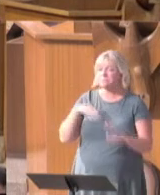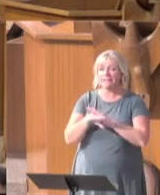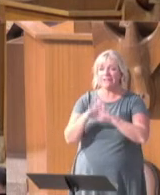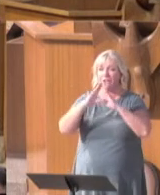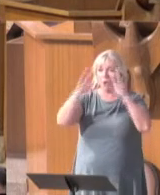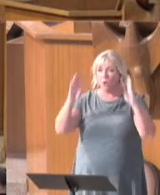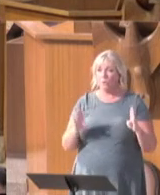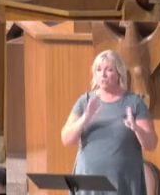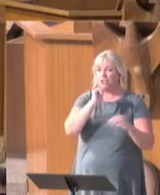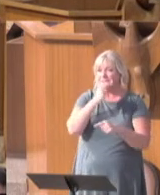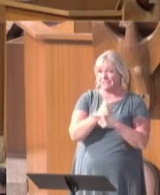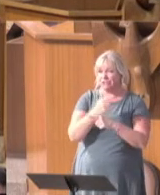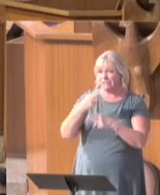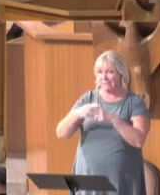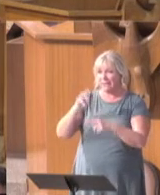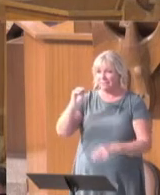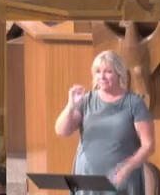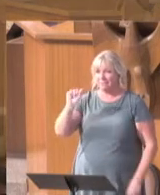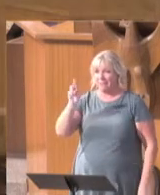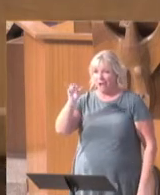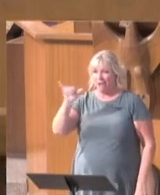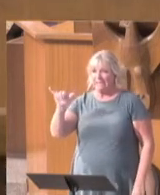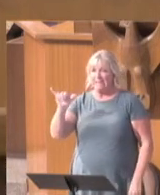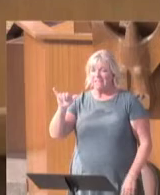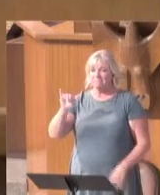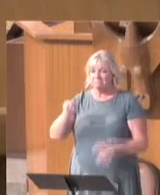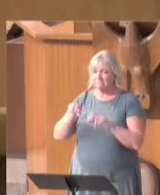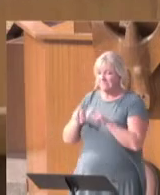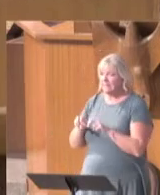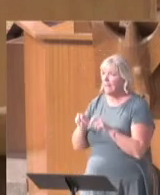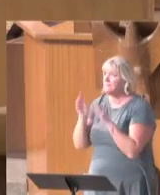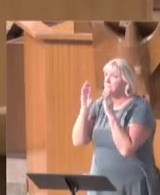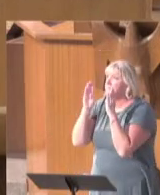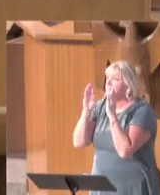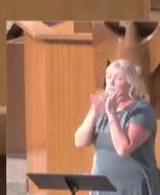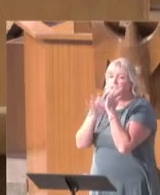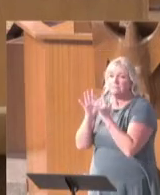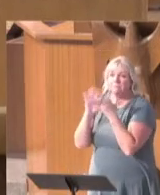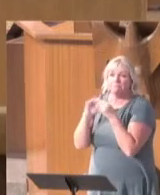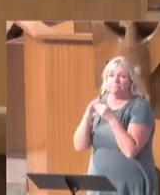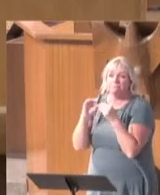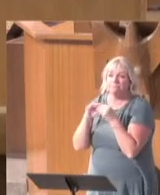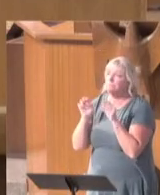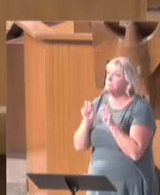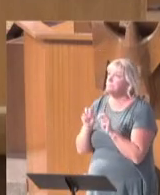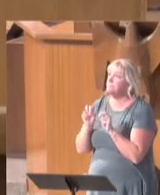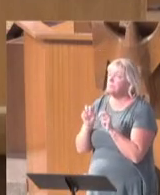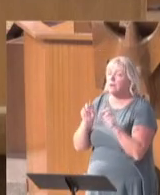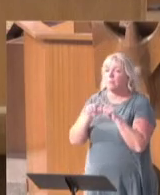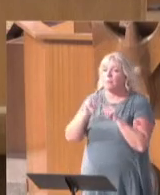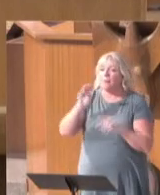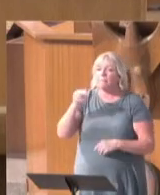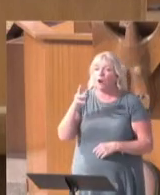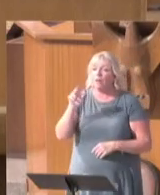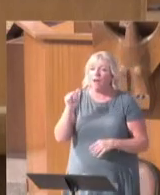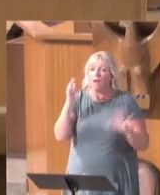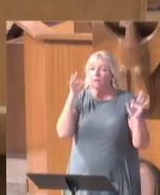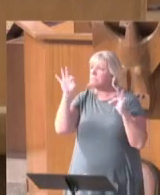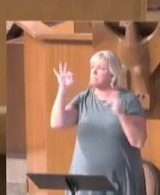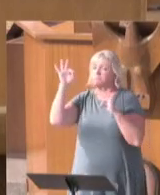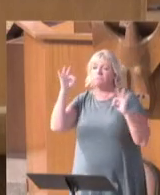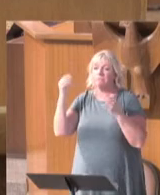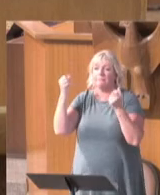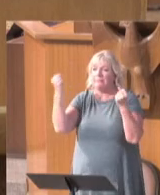had a sister named Mary who sat at the Lord's feet and listened to what he was saying. But Martha was distracted by her